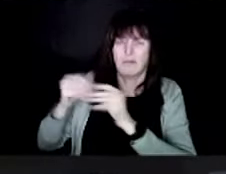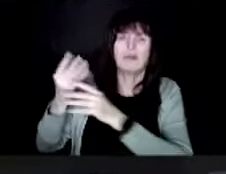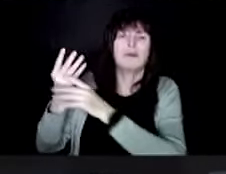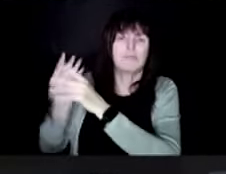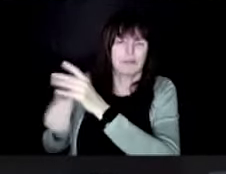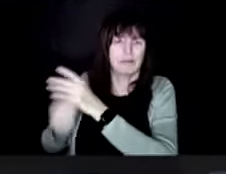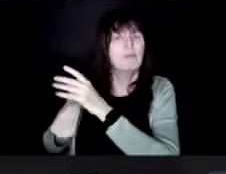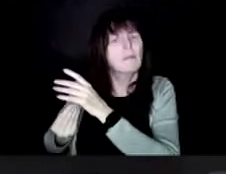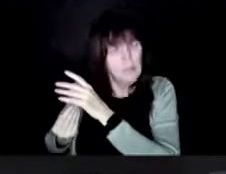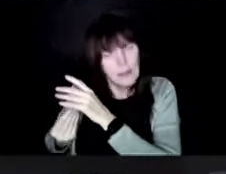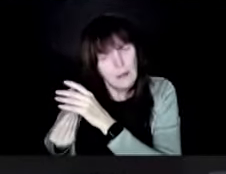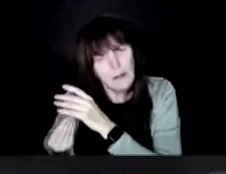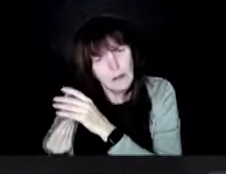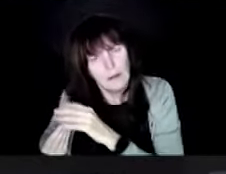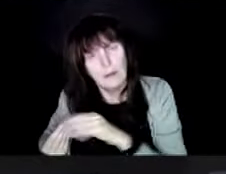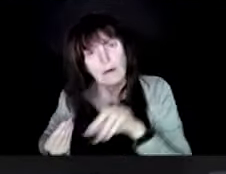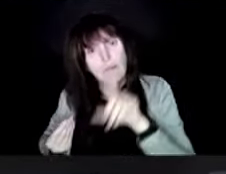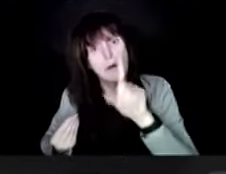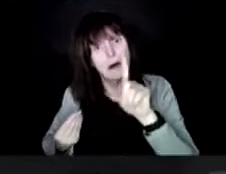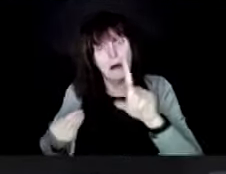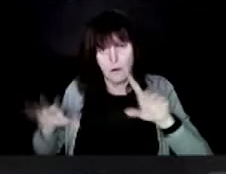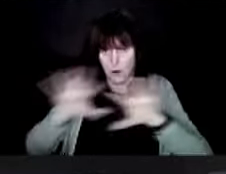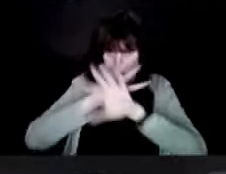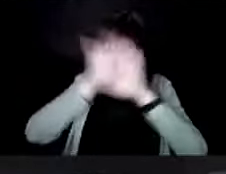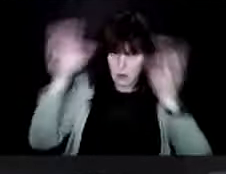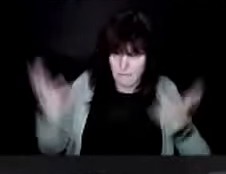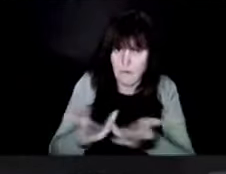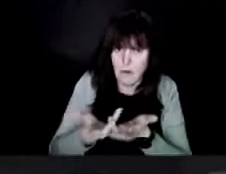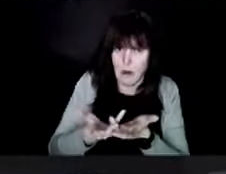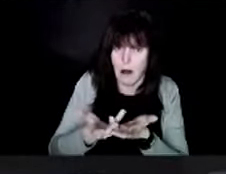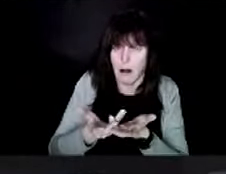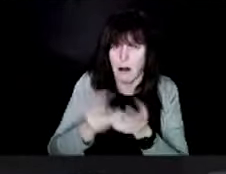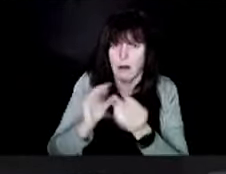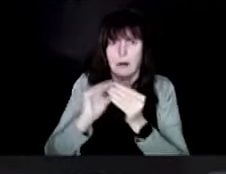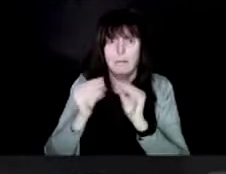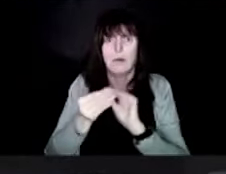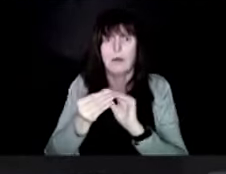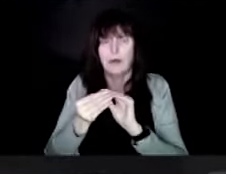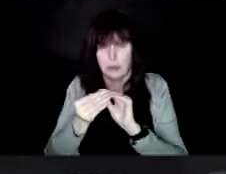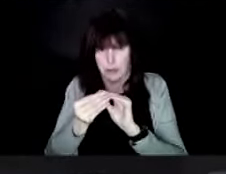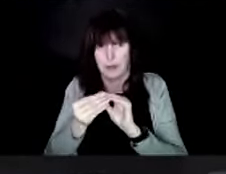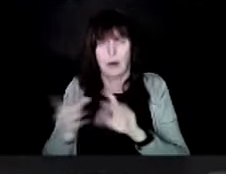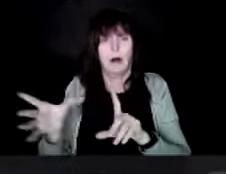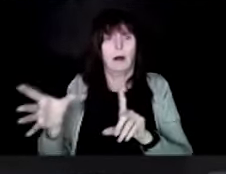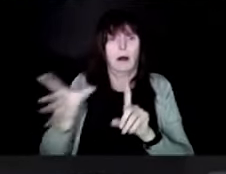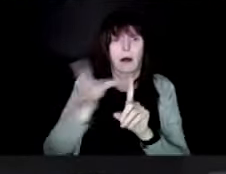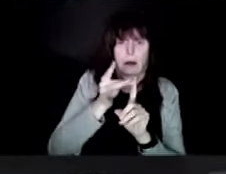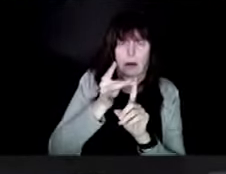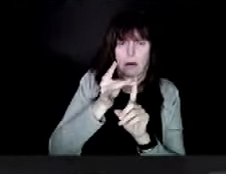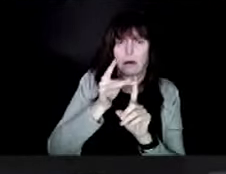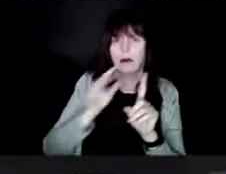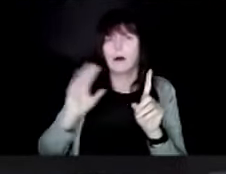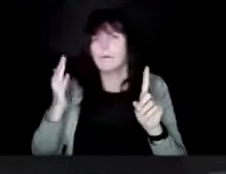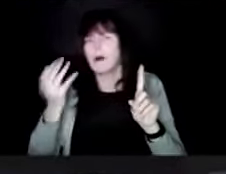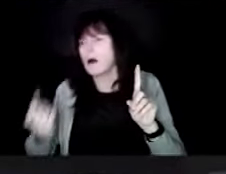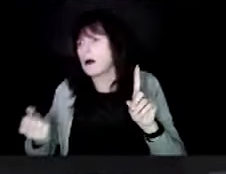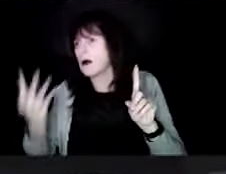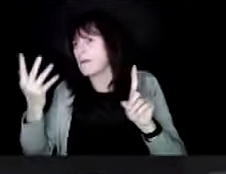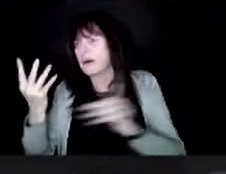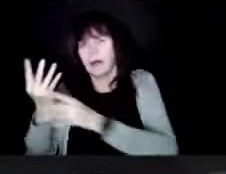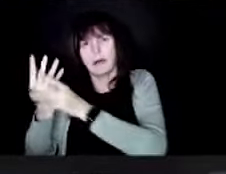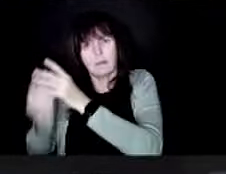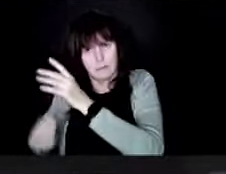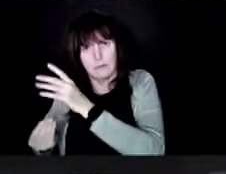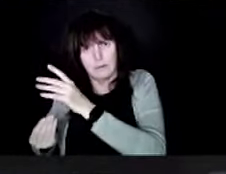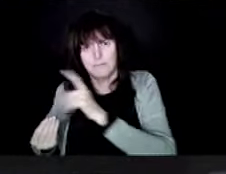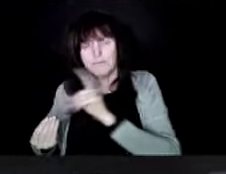of overall total cases. So I hope that's somewhat clear. It'll be a small percentage of a very large